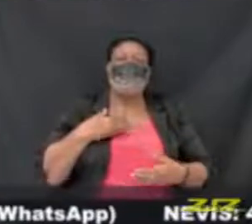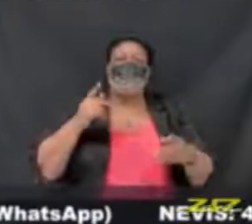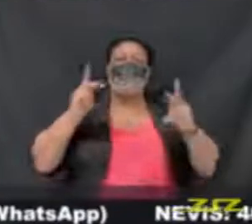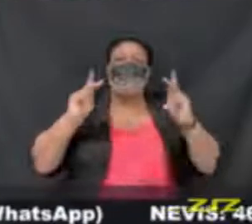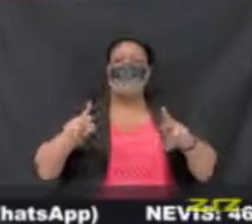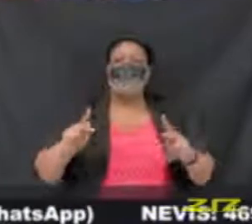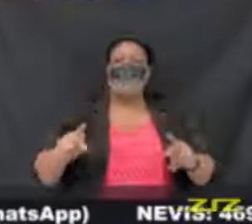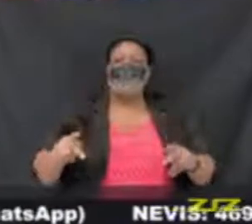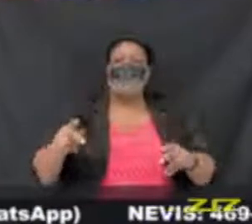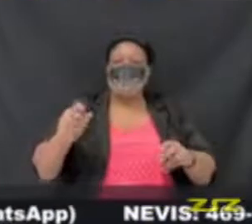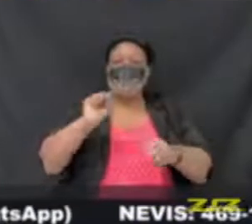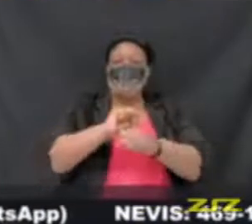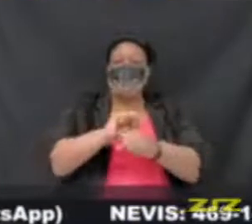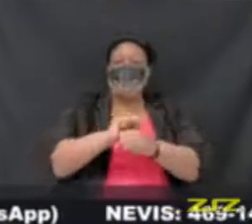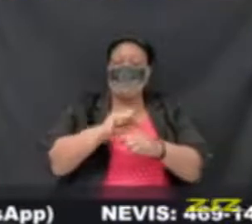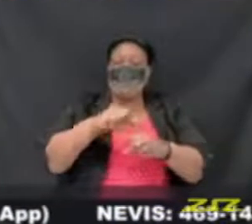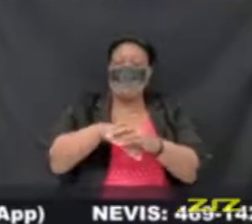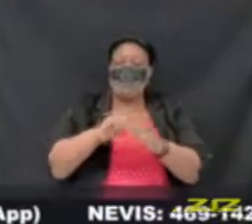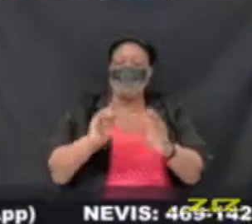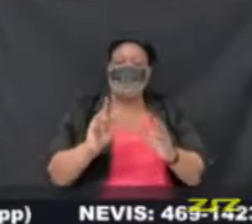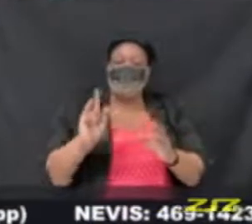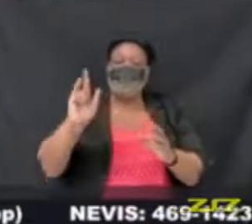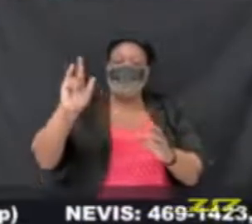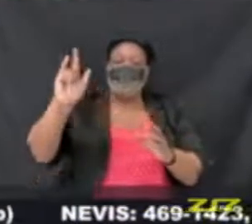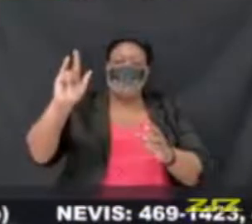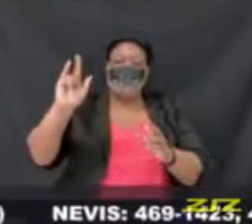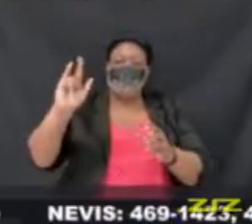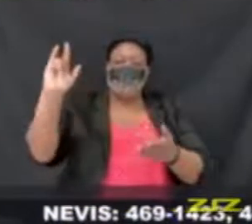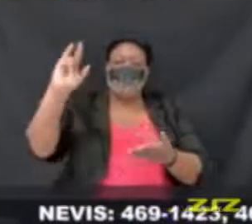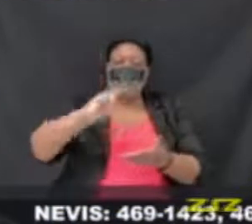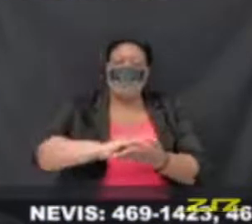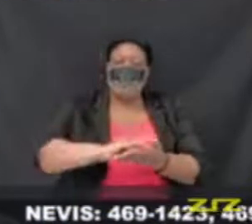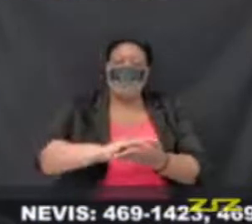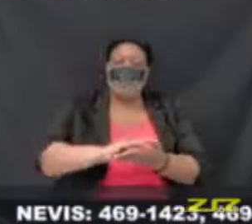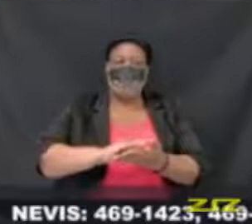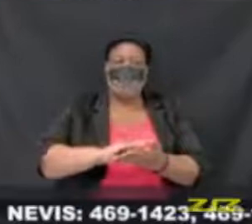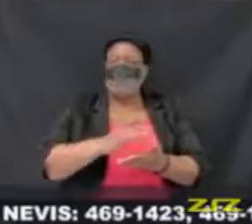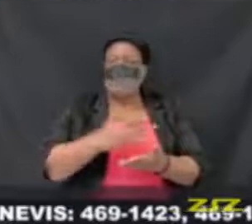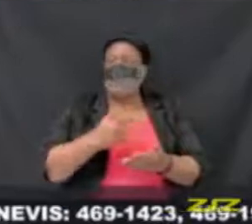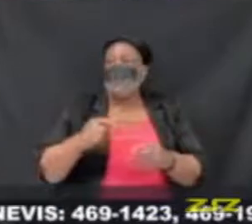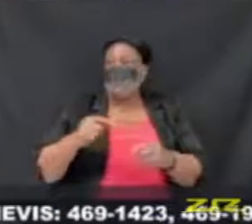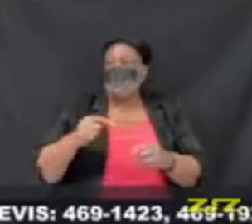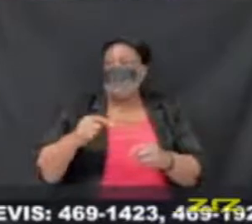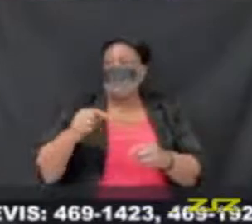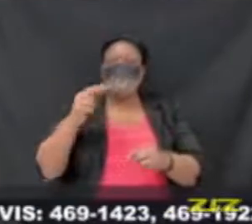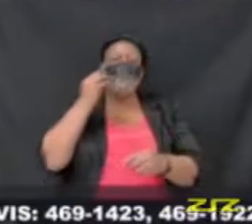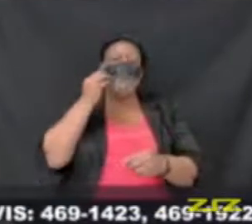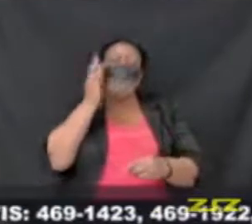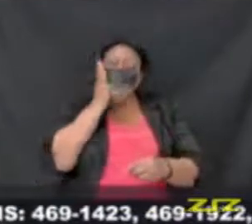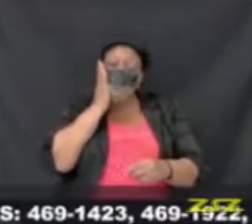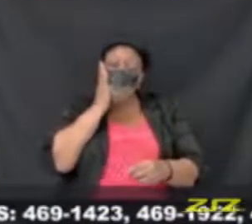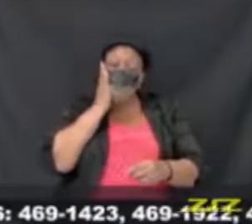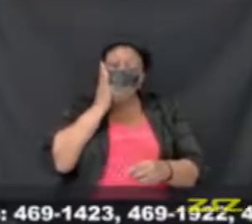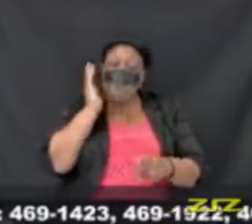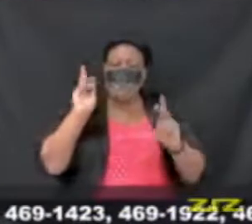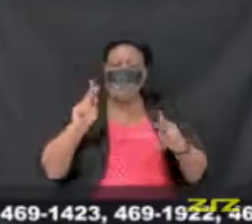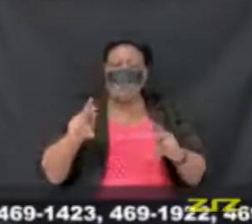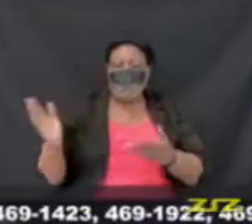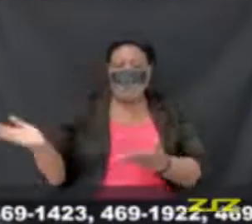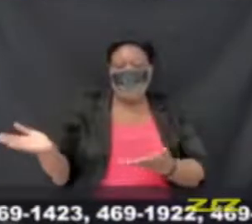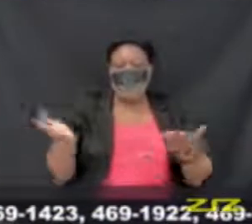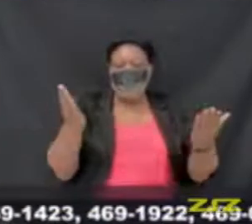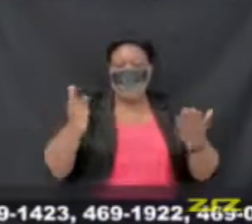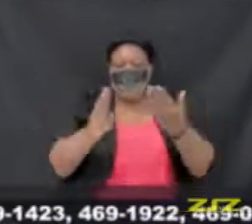rate. There's a high demand as stipulated by the hotel operators or the hoteliers. For example, one